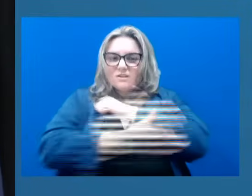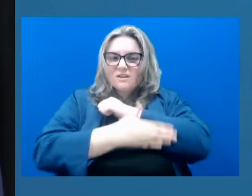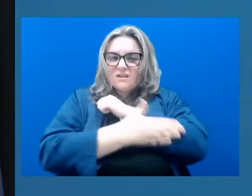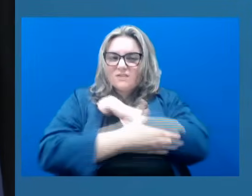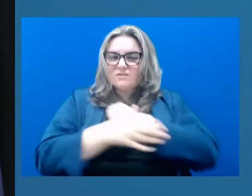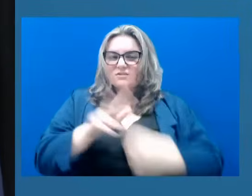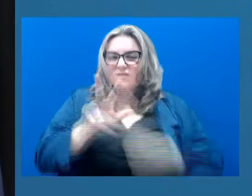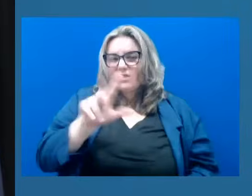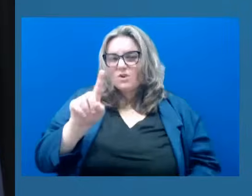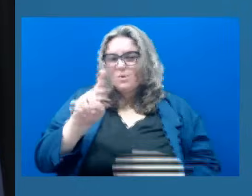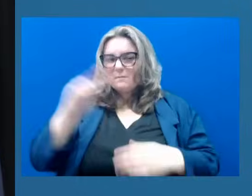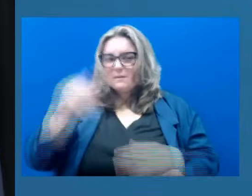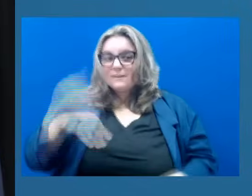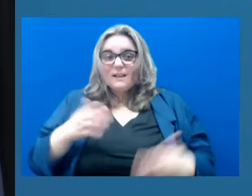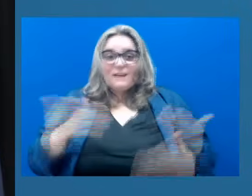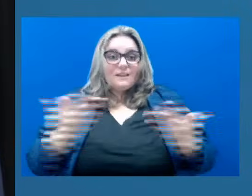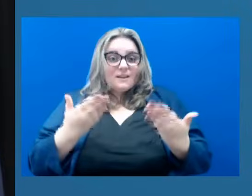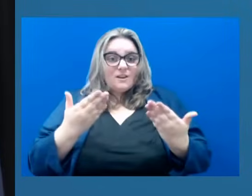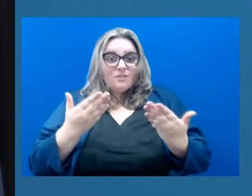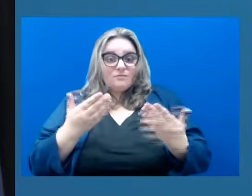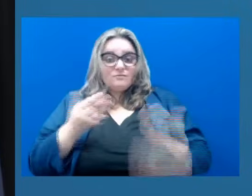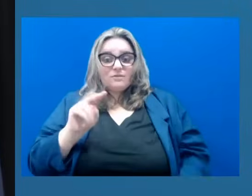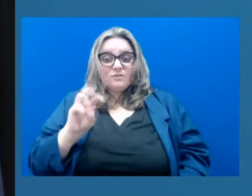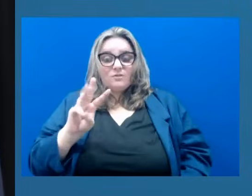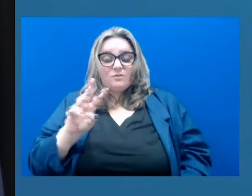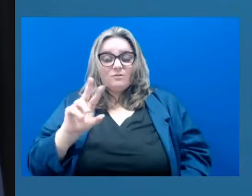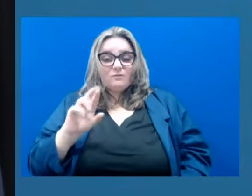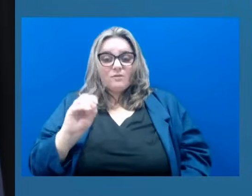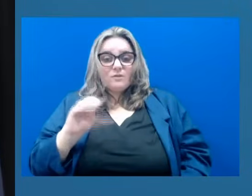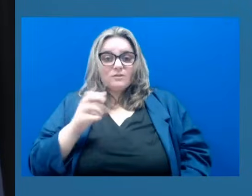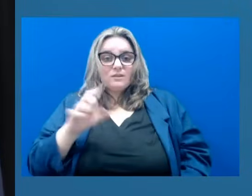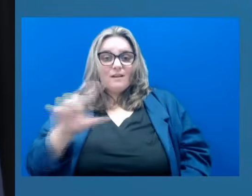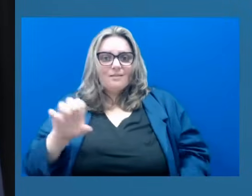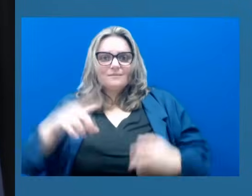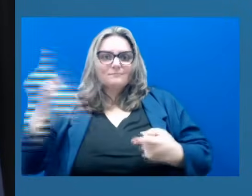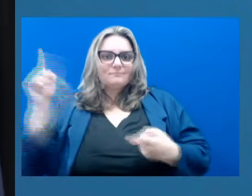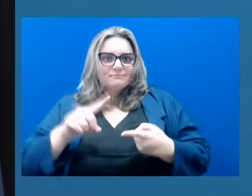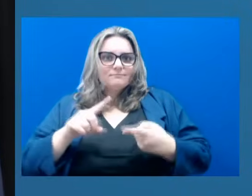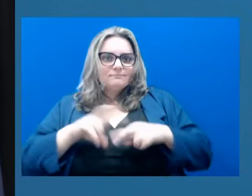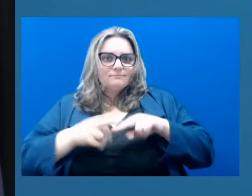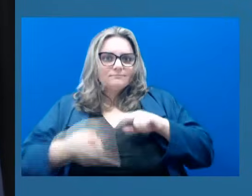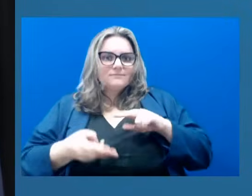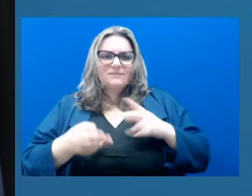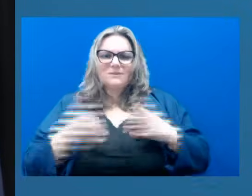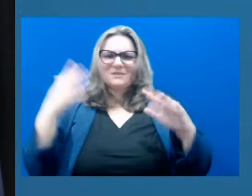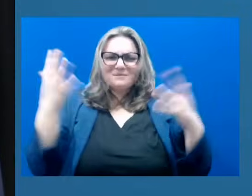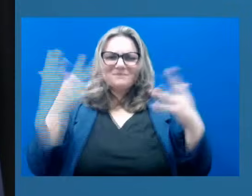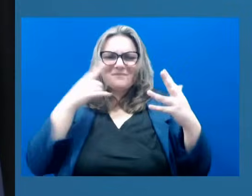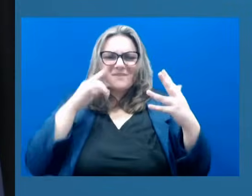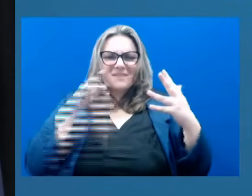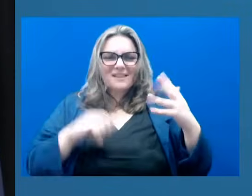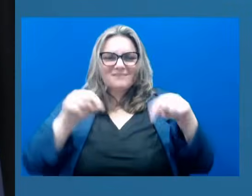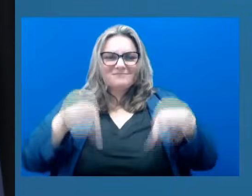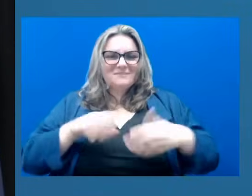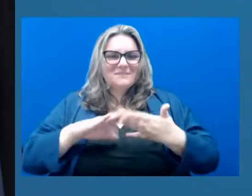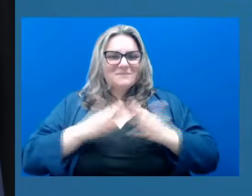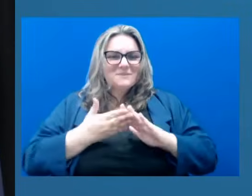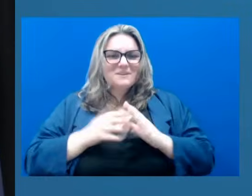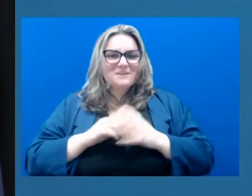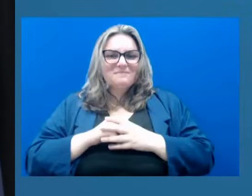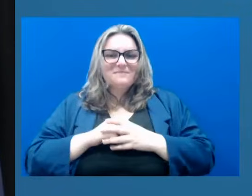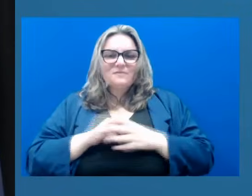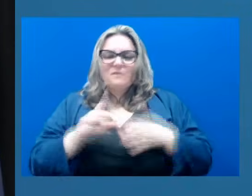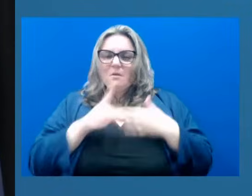It's dropping here in New Rochelle because they had the ambition to keep building. So let's give another round of applause to New Rochelle for leading the